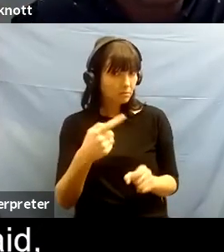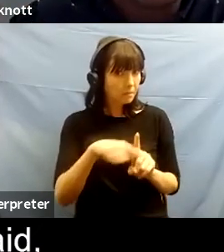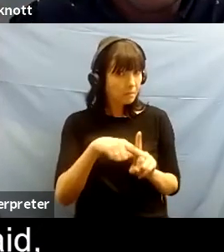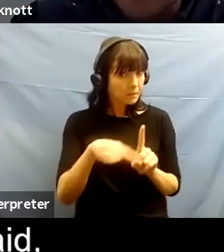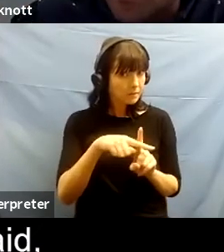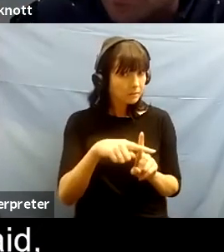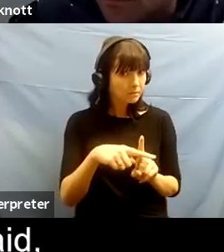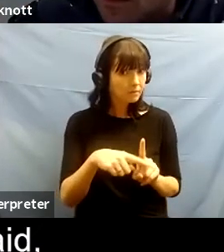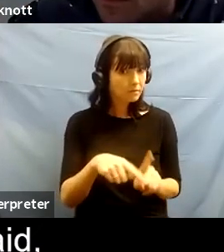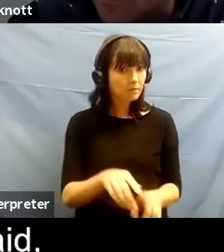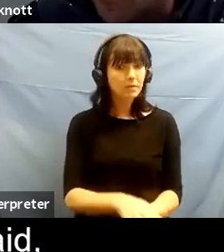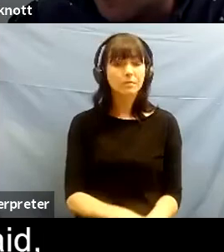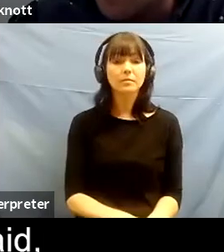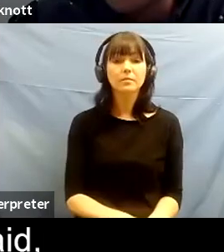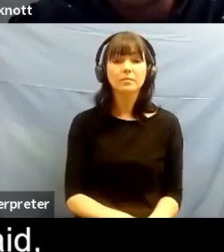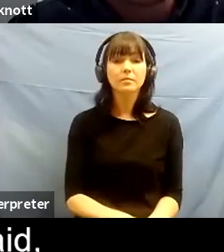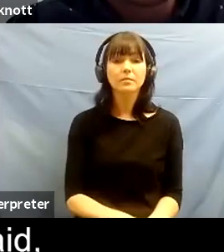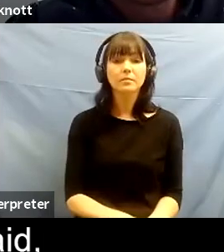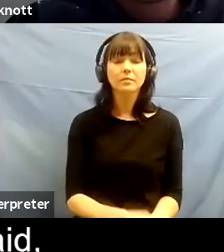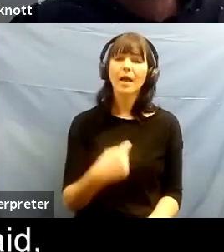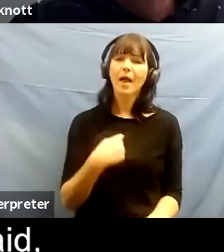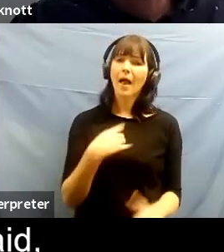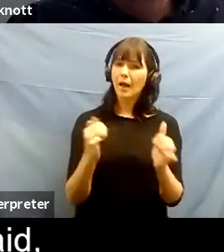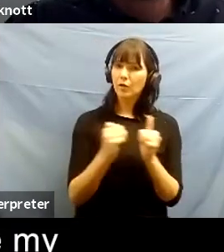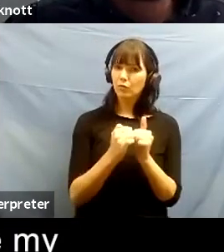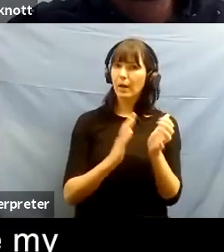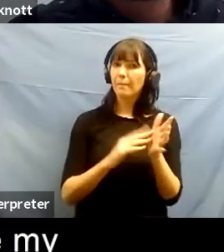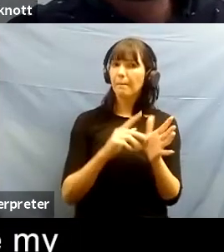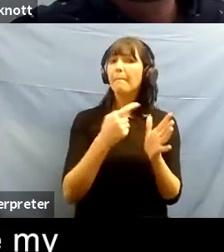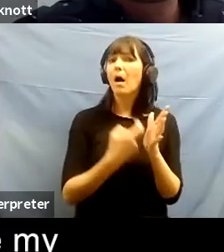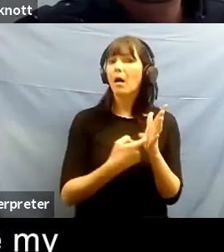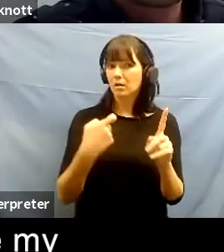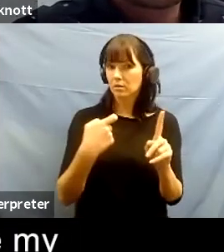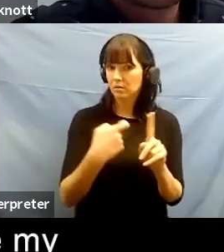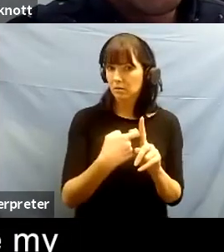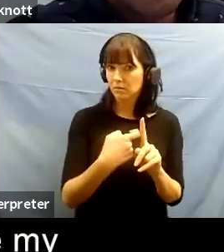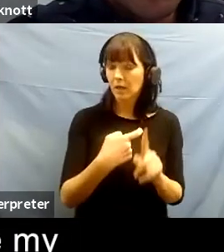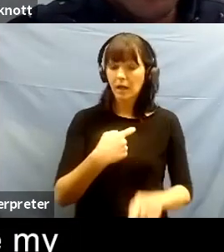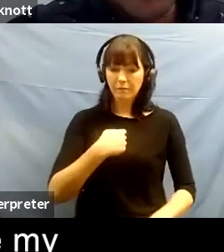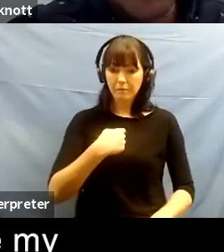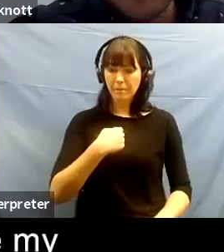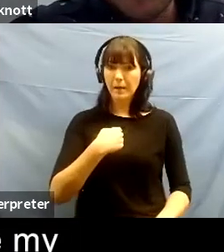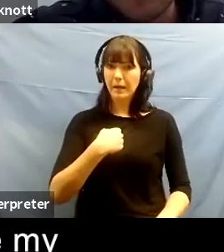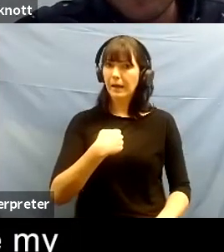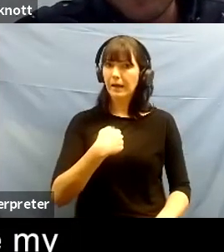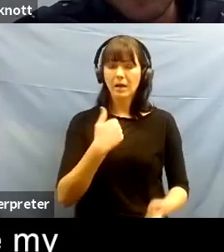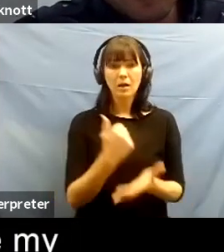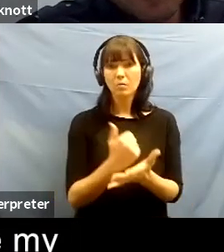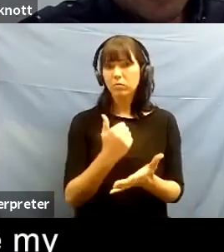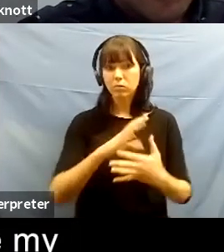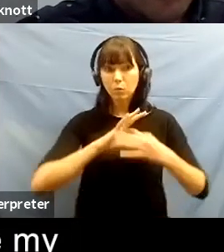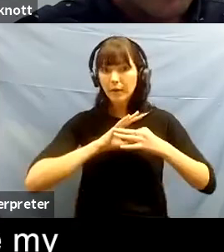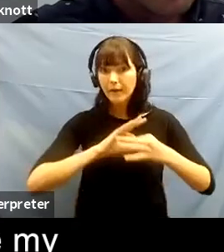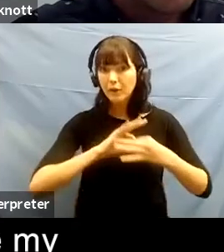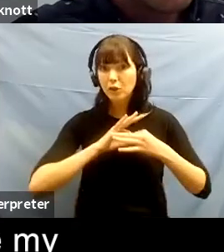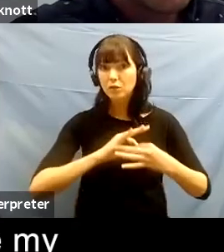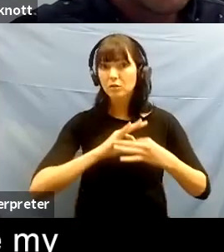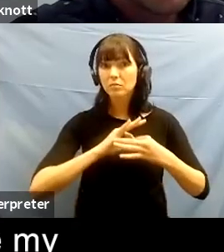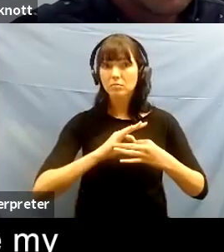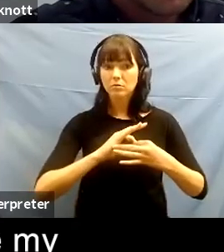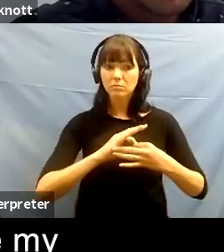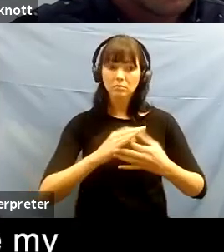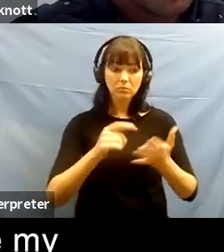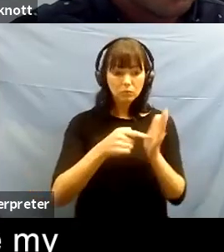with what mark said really it is for me it's been great for connection it's great to share my art it's my